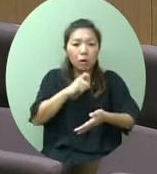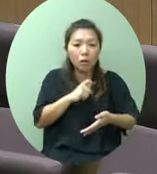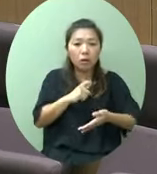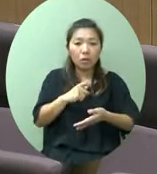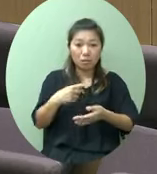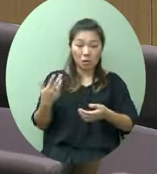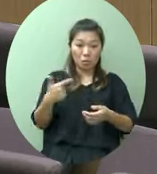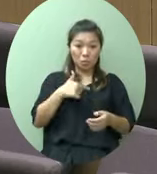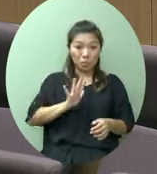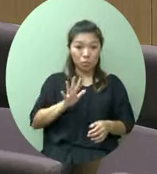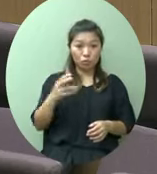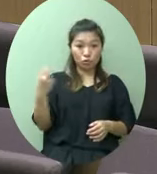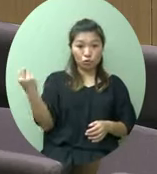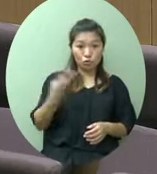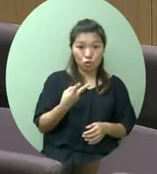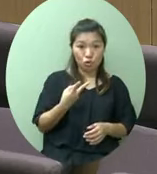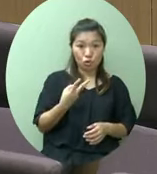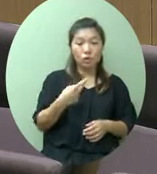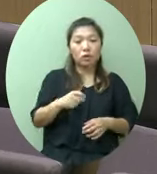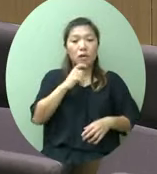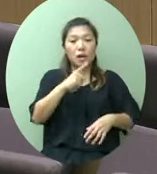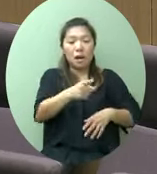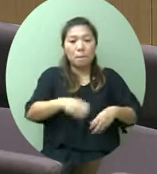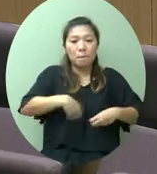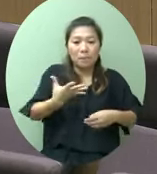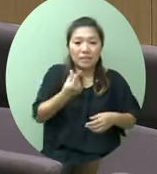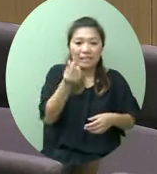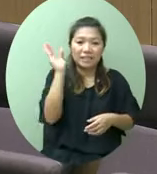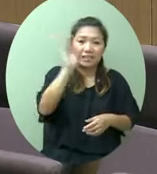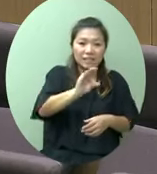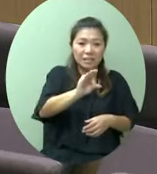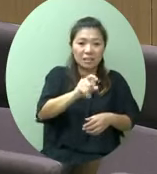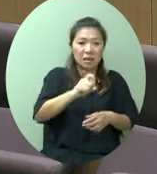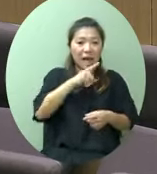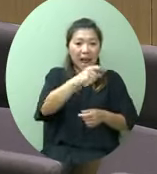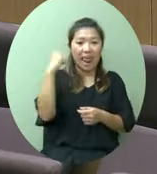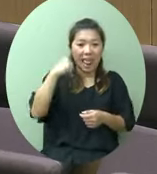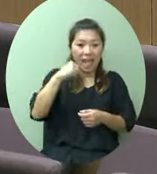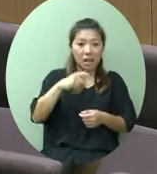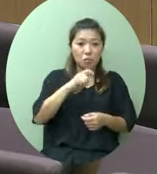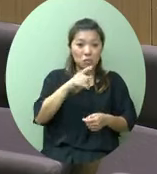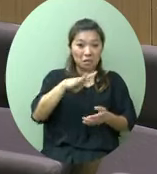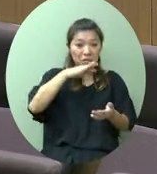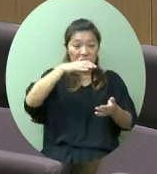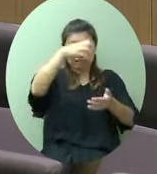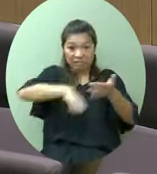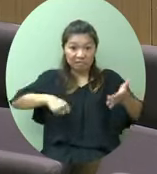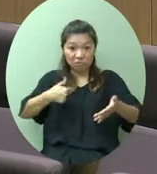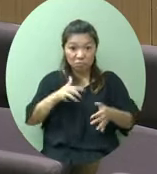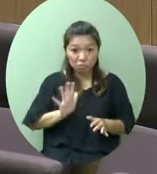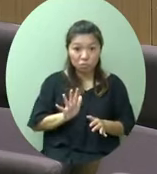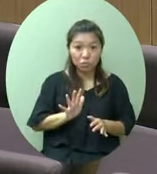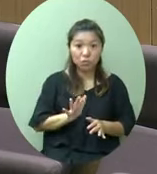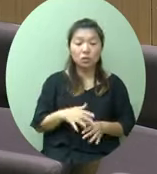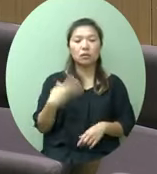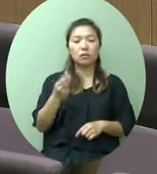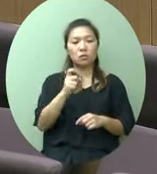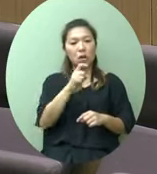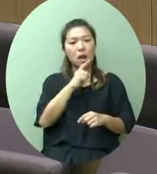And the third question, how would you respond to reports based on the Pandora paper that accused Siwa Leung